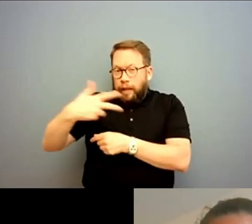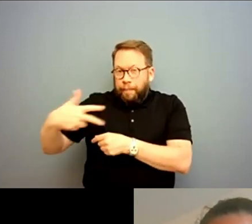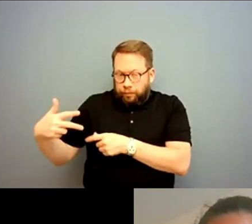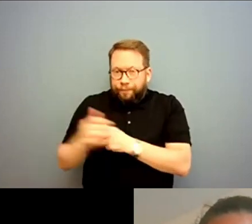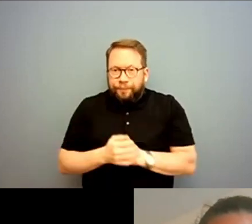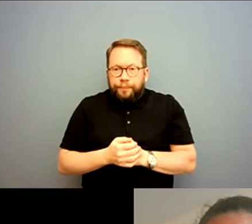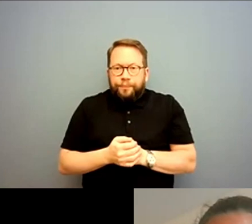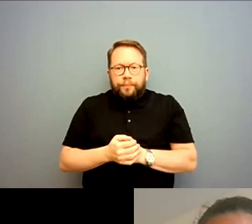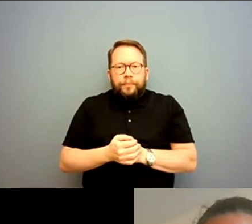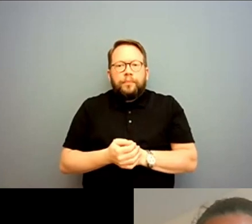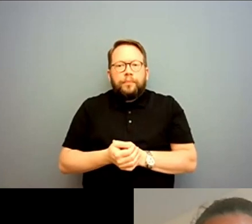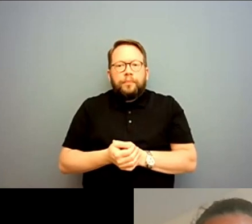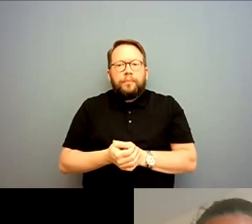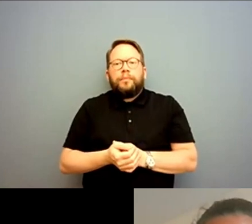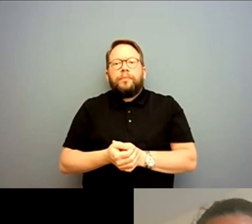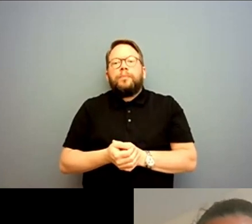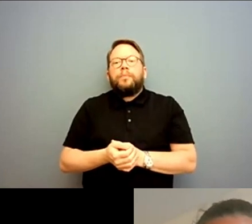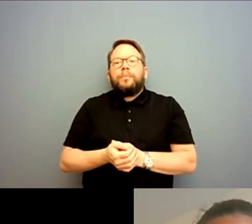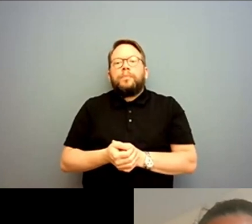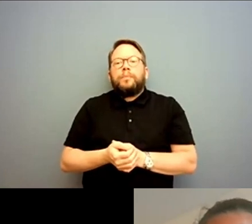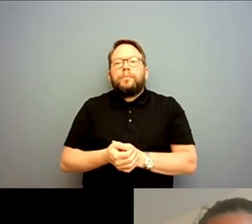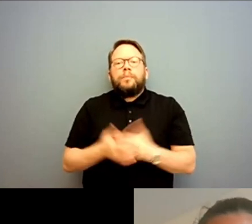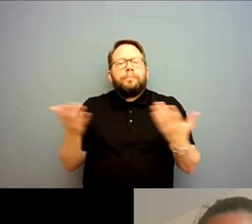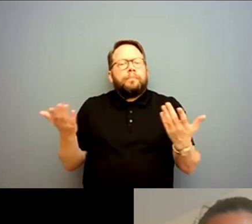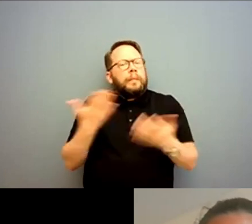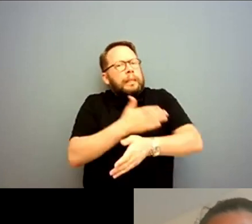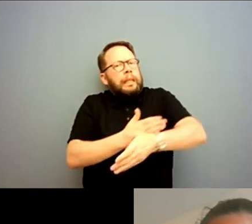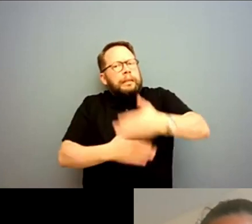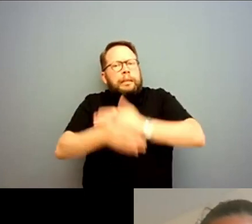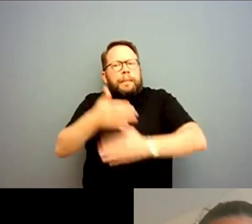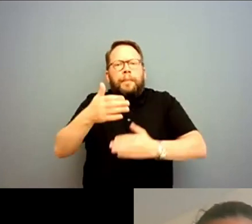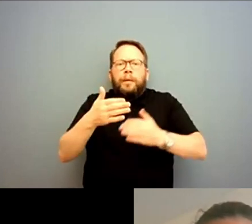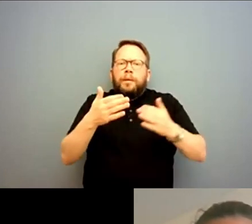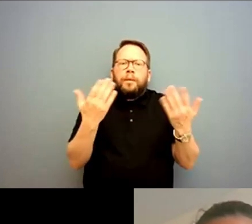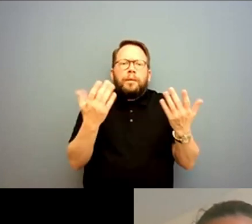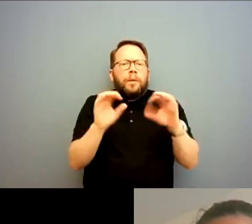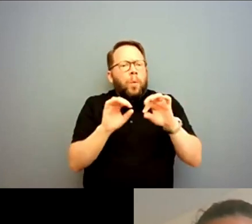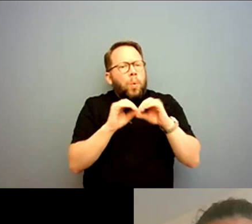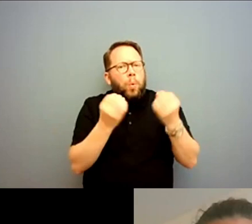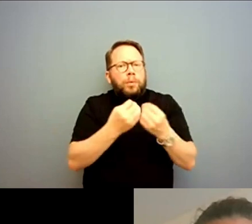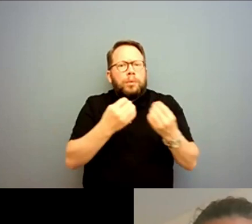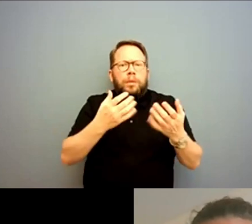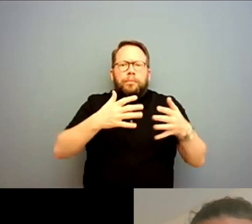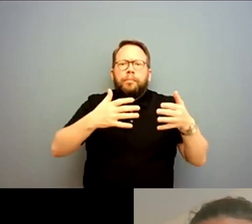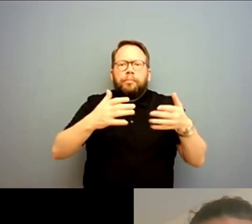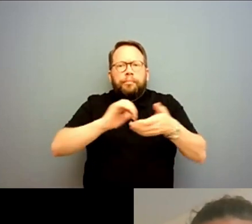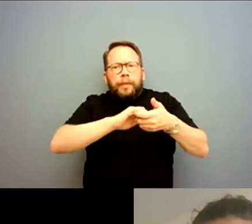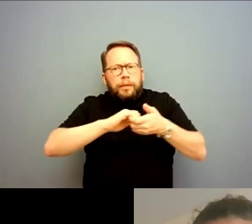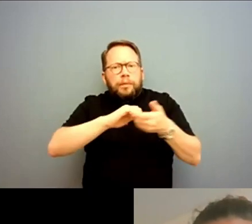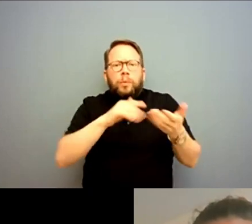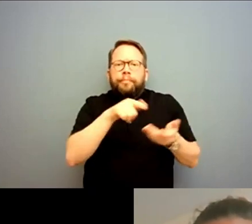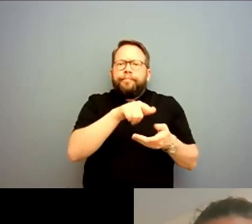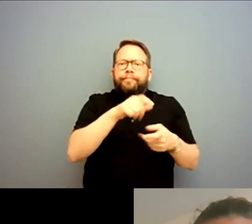the disability organizations can support the governments in the implementation of the conventions and